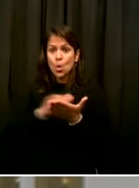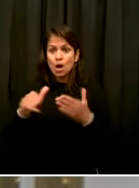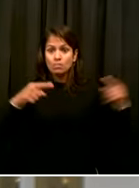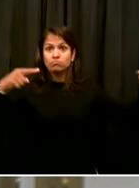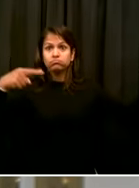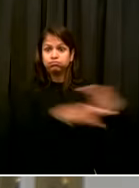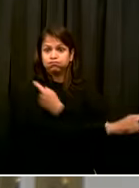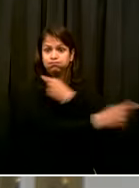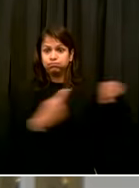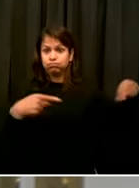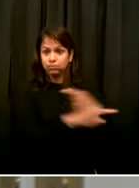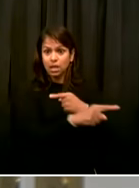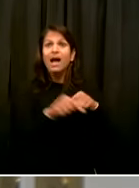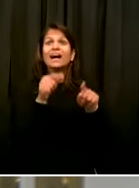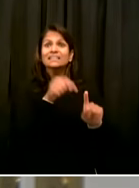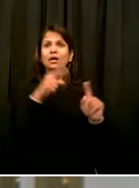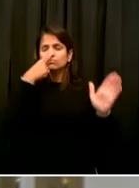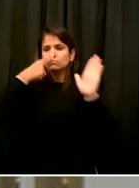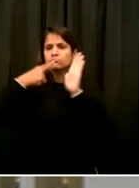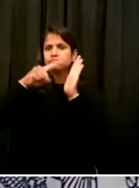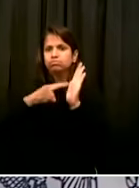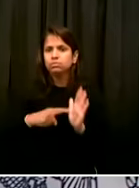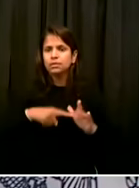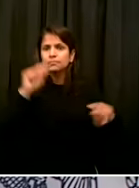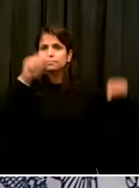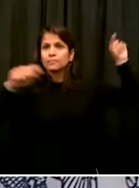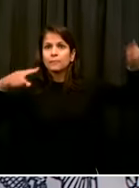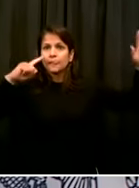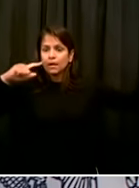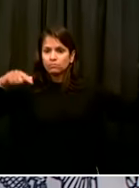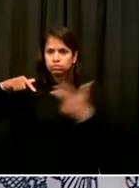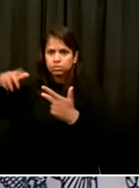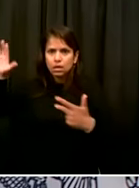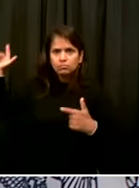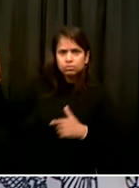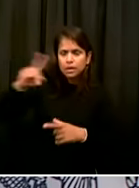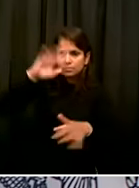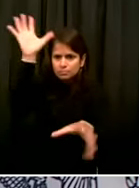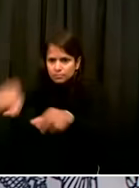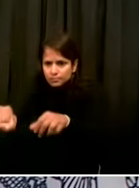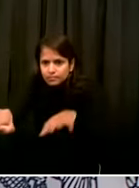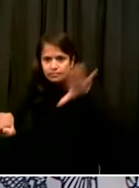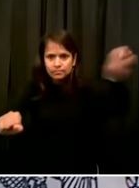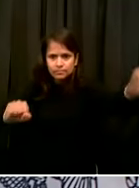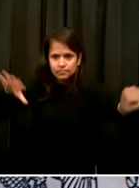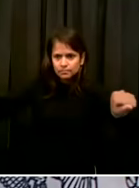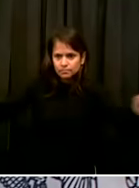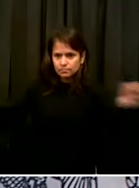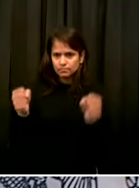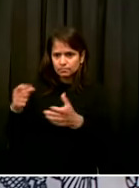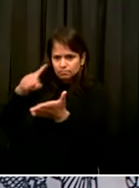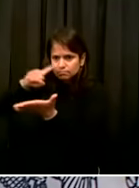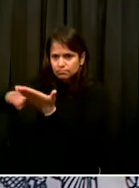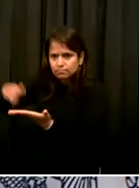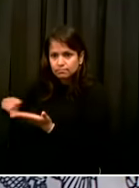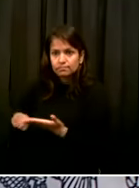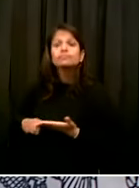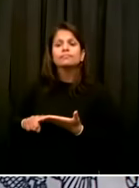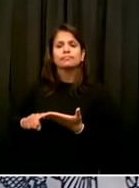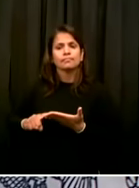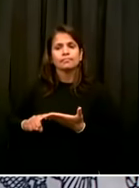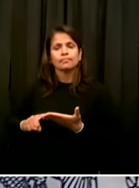distancing mandates. Thank you. Thank you very much, Sheriff. And again, thank you to you and your team. The work you're doing literally is